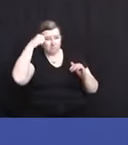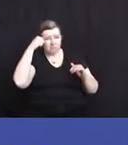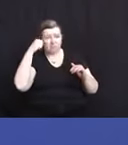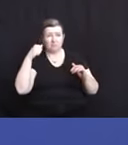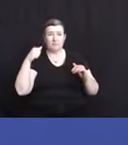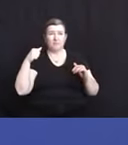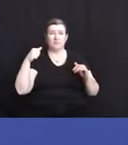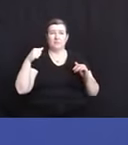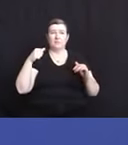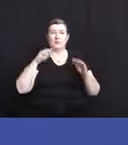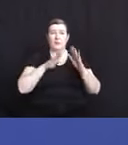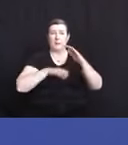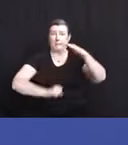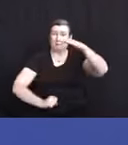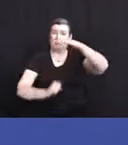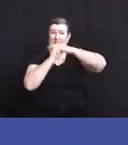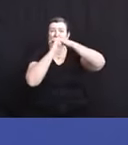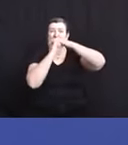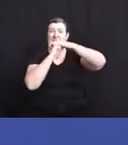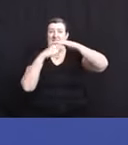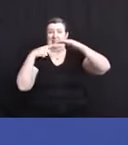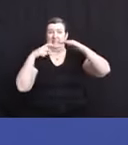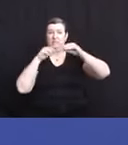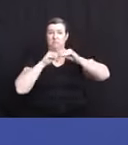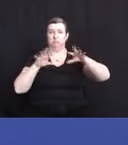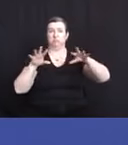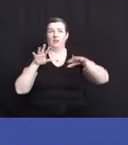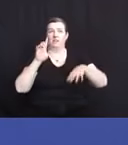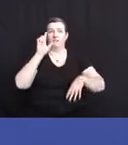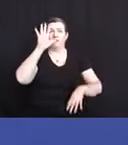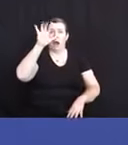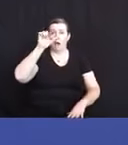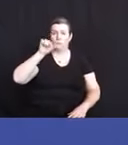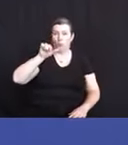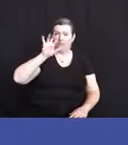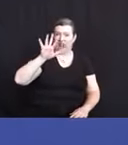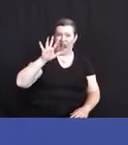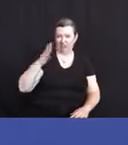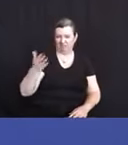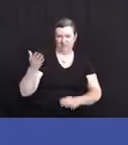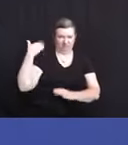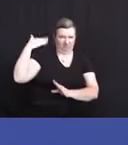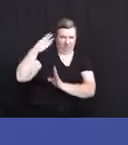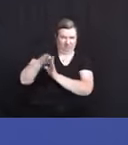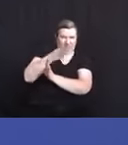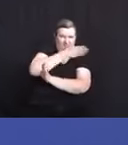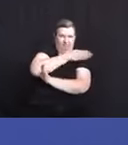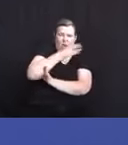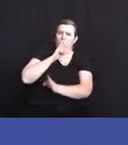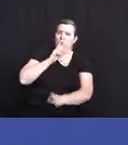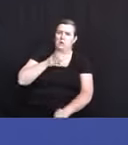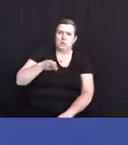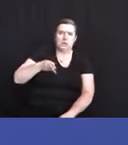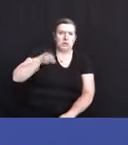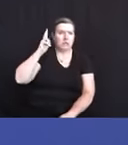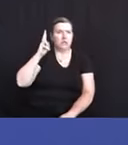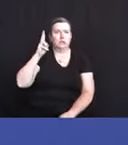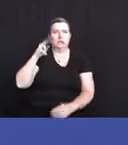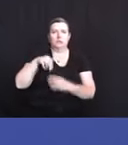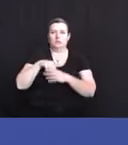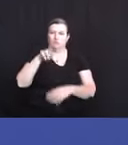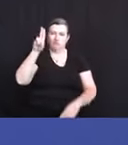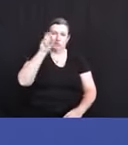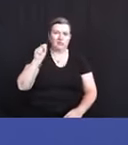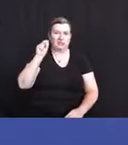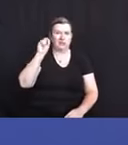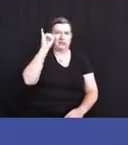or 5.36, which is jaw-dropping, and my guess is that was among the highest, if not the highest, in the country at the